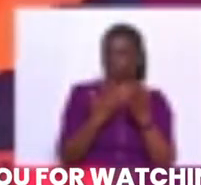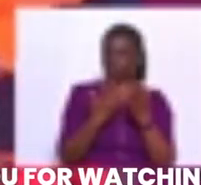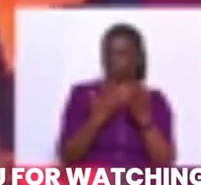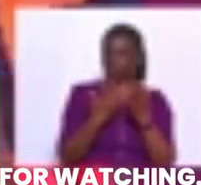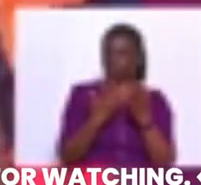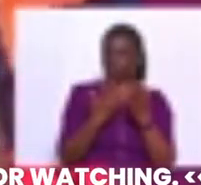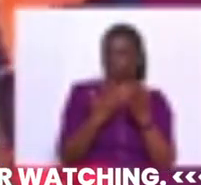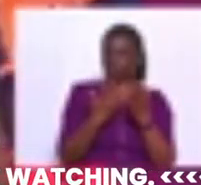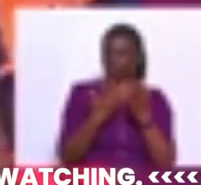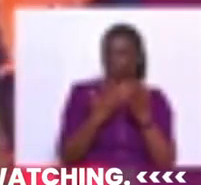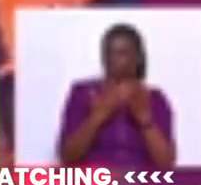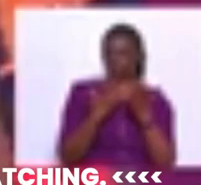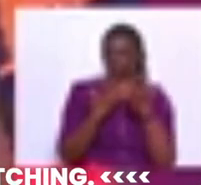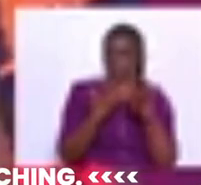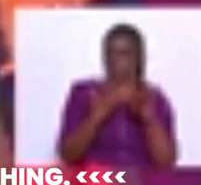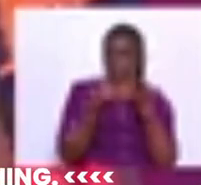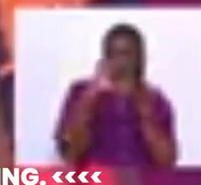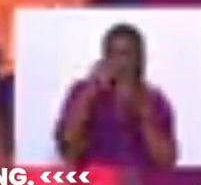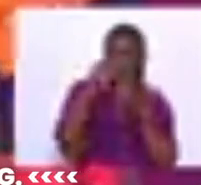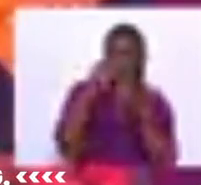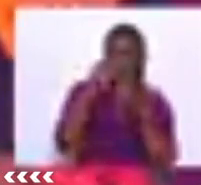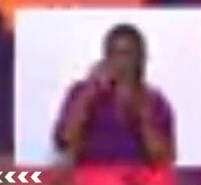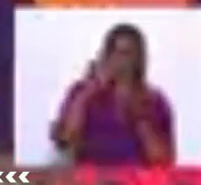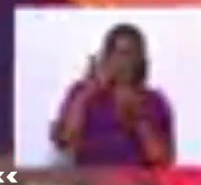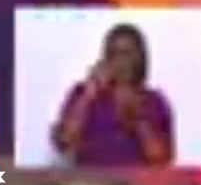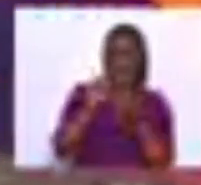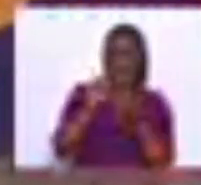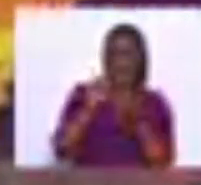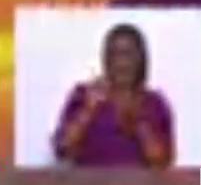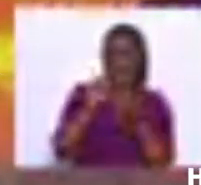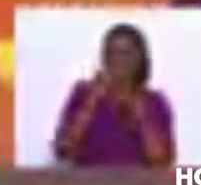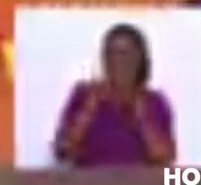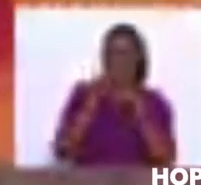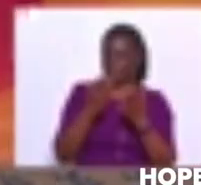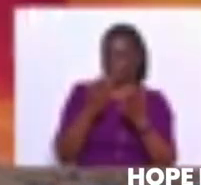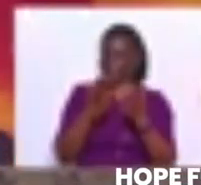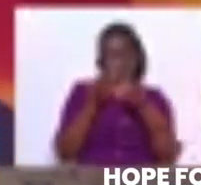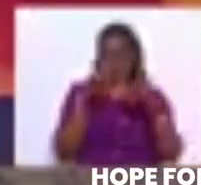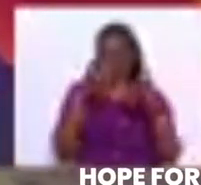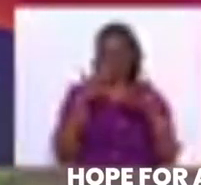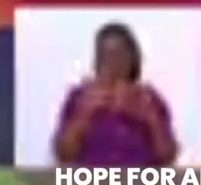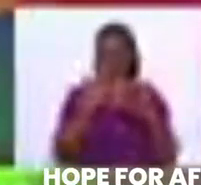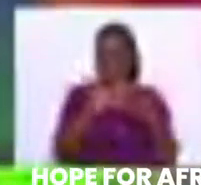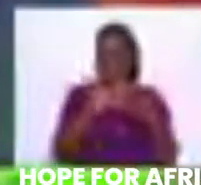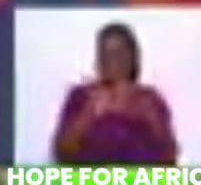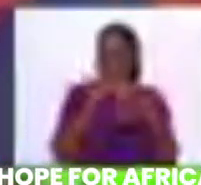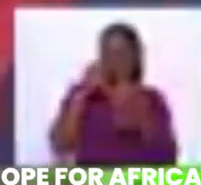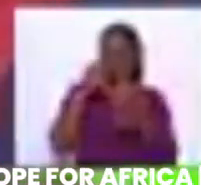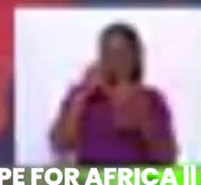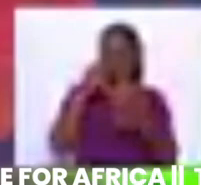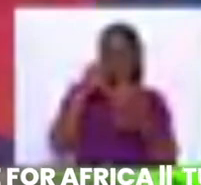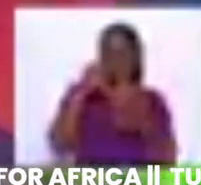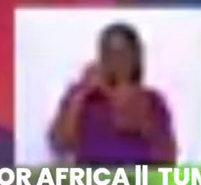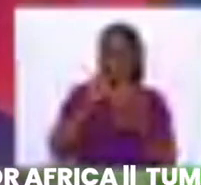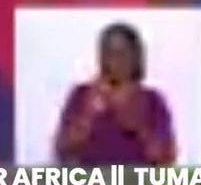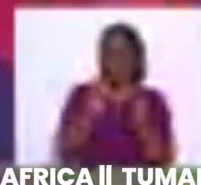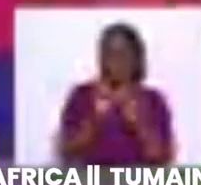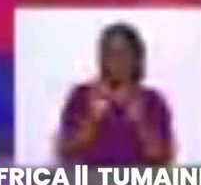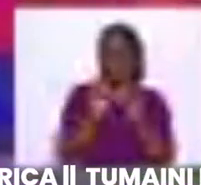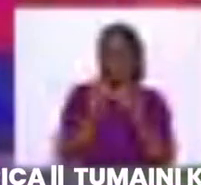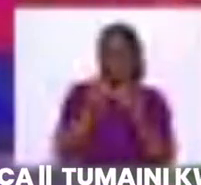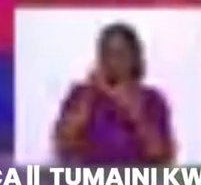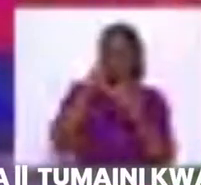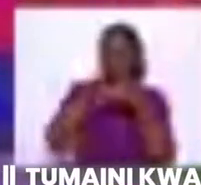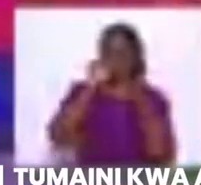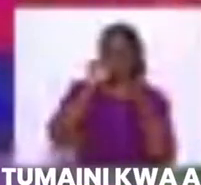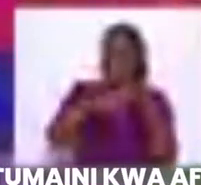chemotherapy route, and, you know, it's never a great thing to have chemotherapy, but what you are able to